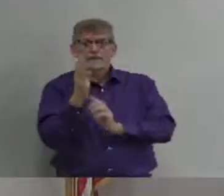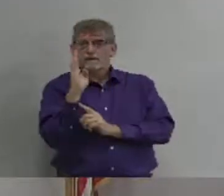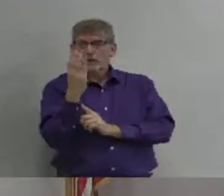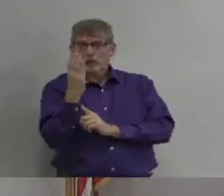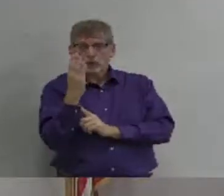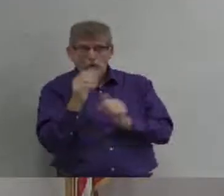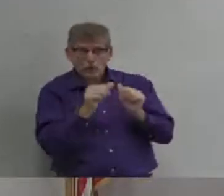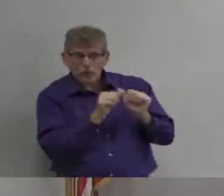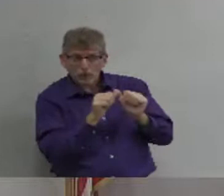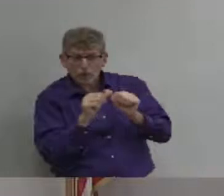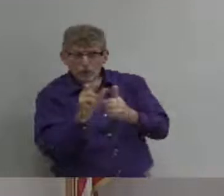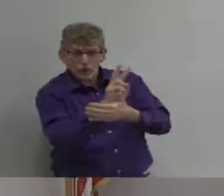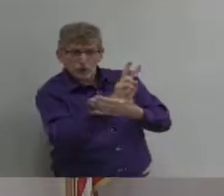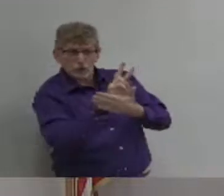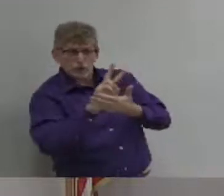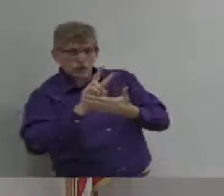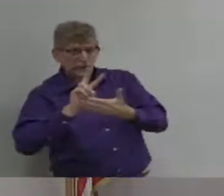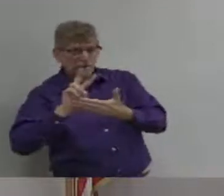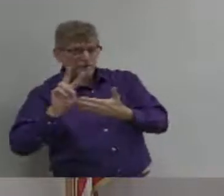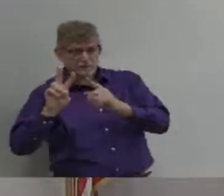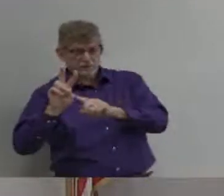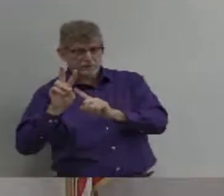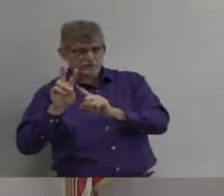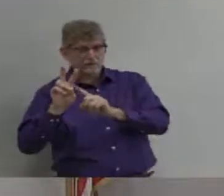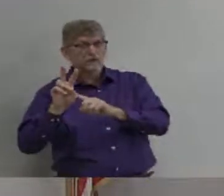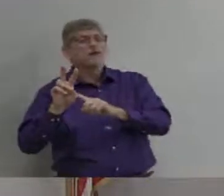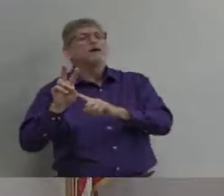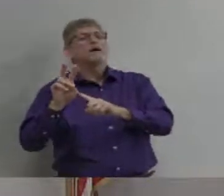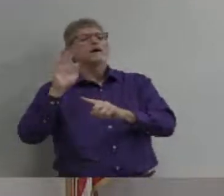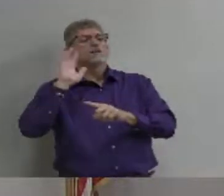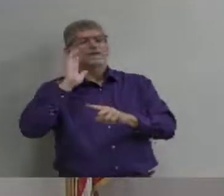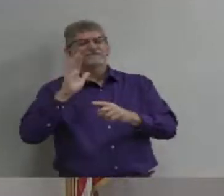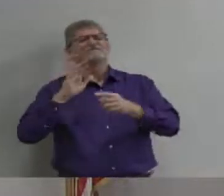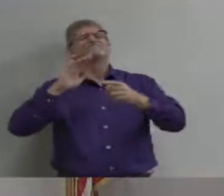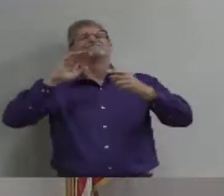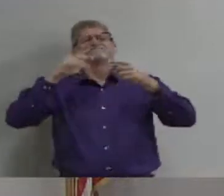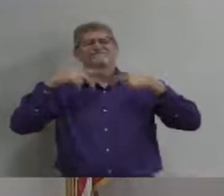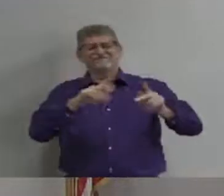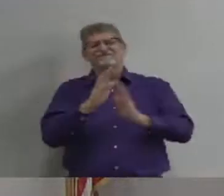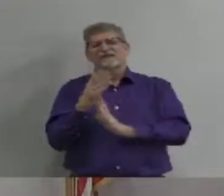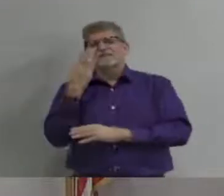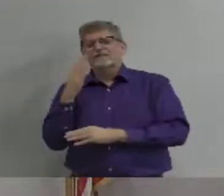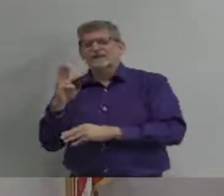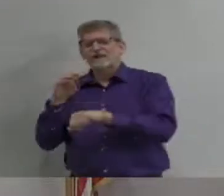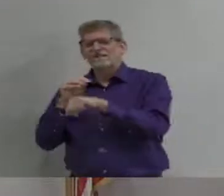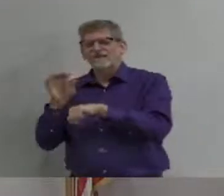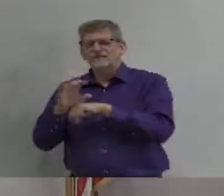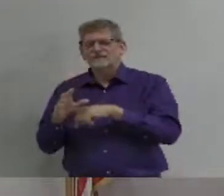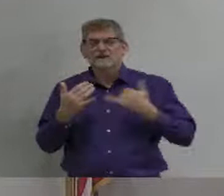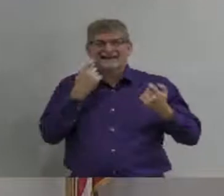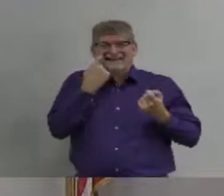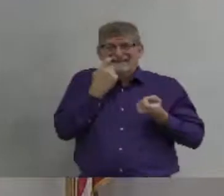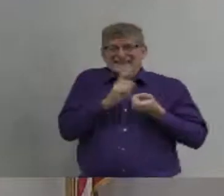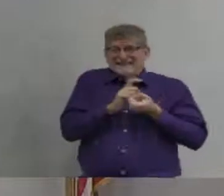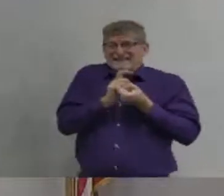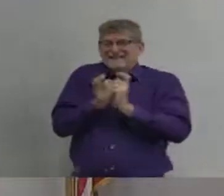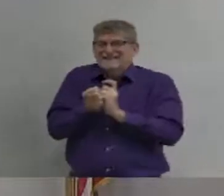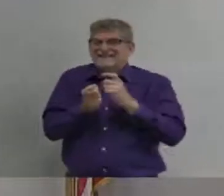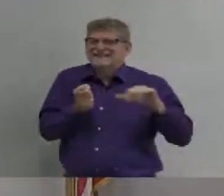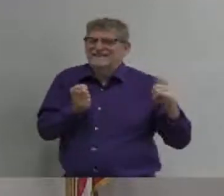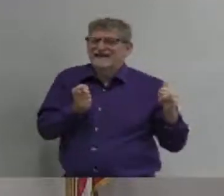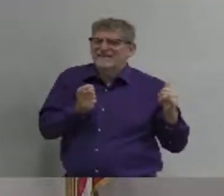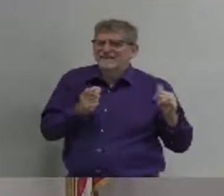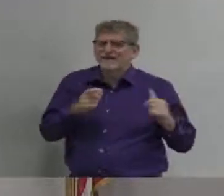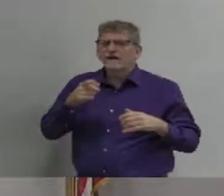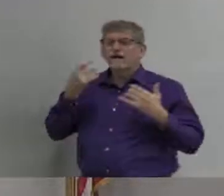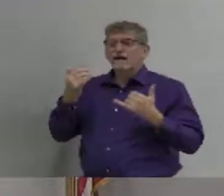would drop to blue. And at that level, then social gatherings would be permitted up to 250 people. Greater